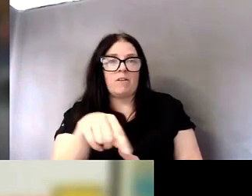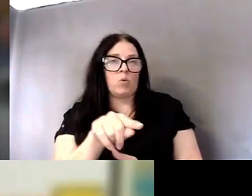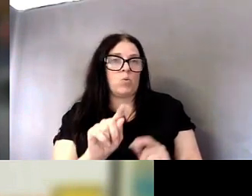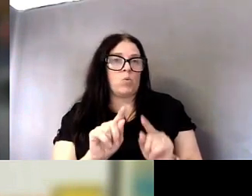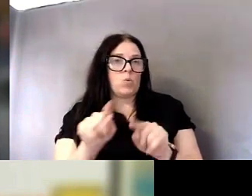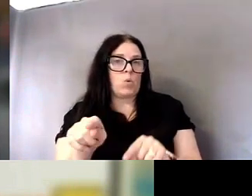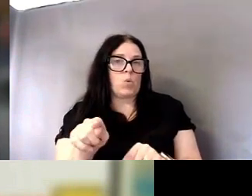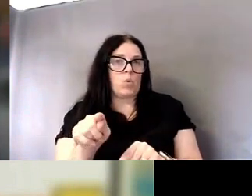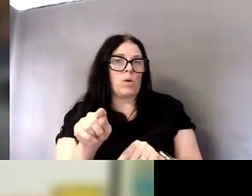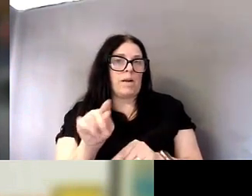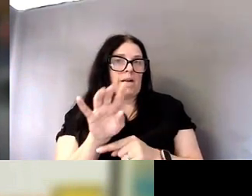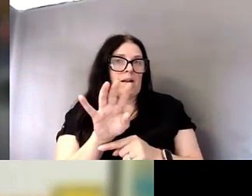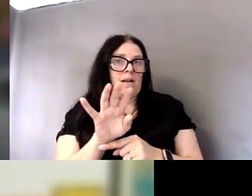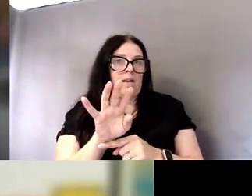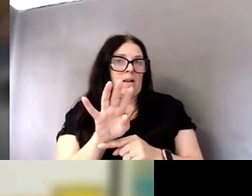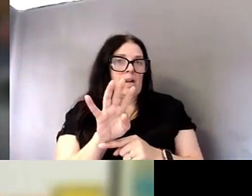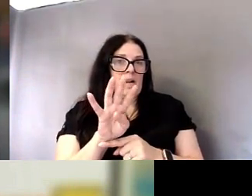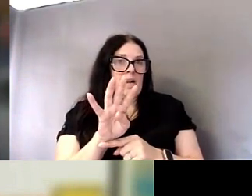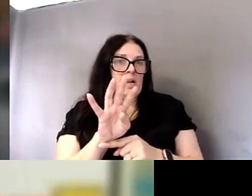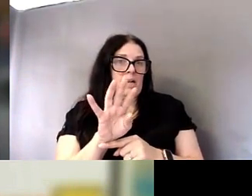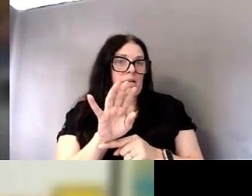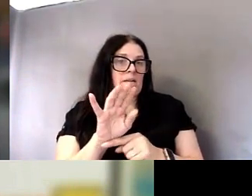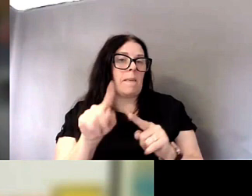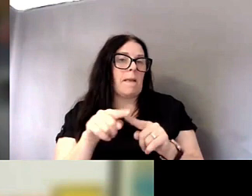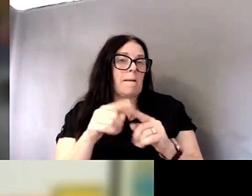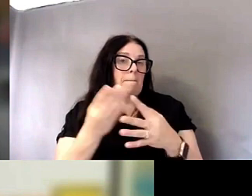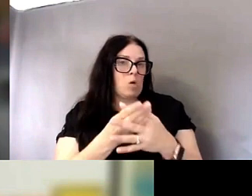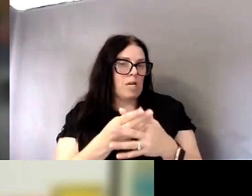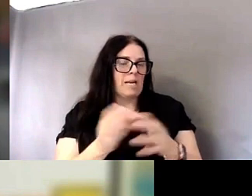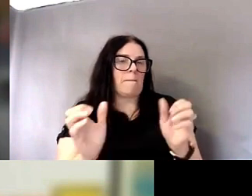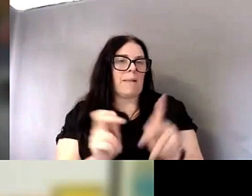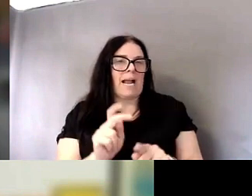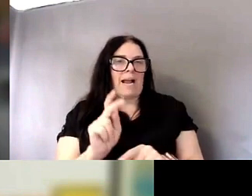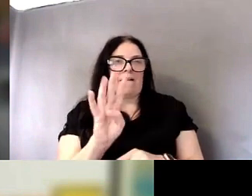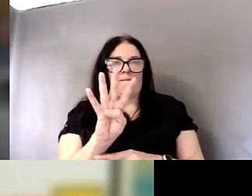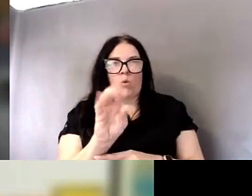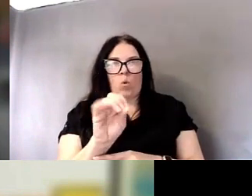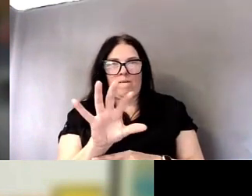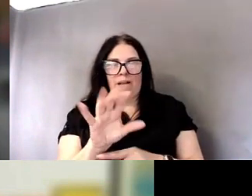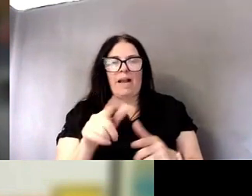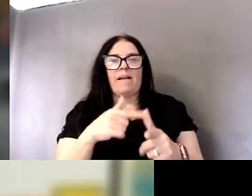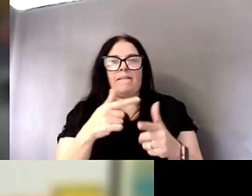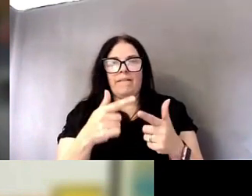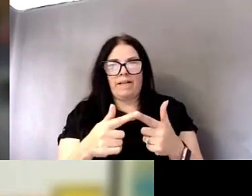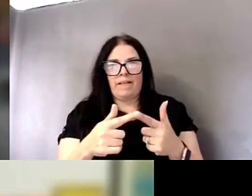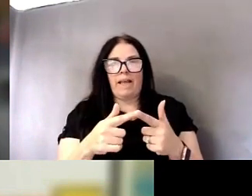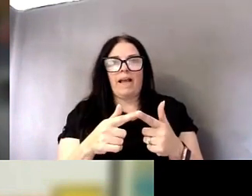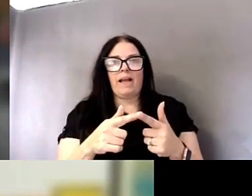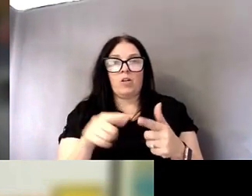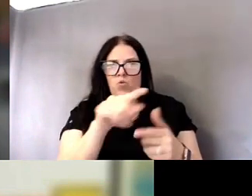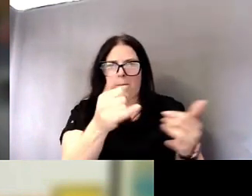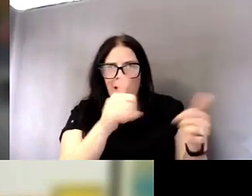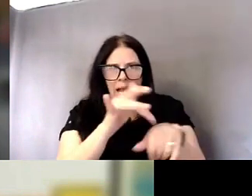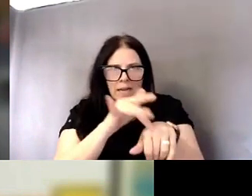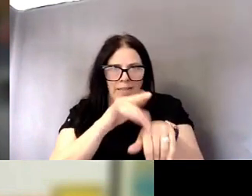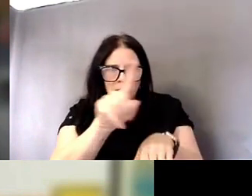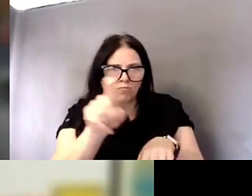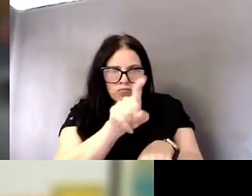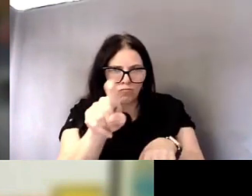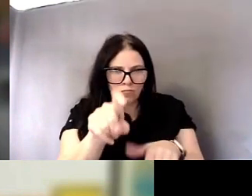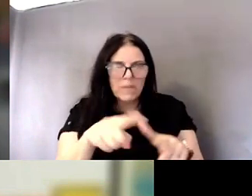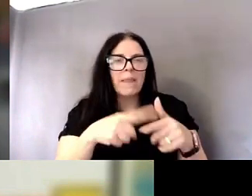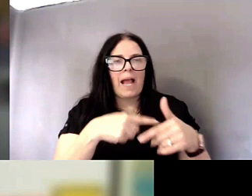at 4:05 and then kind of reconvene with the next part of the showcase. I hope that's